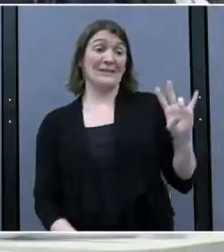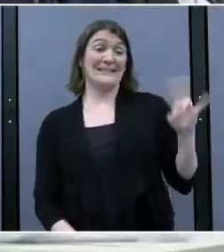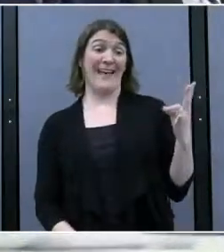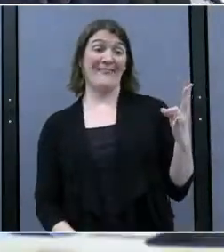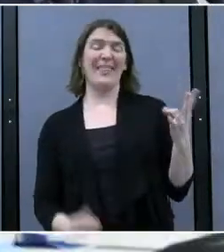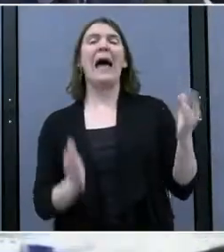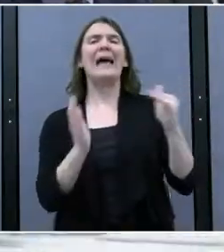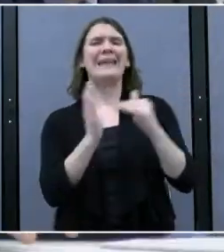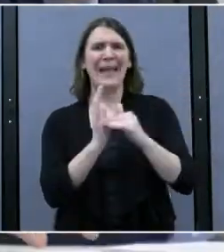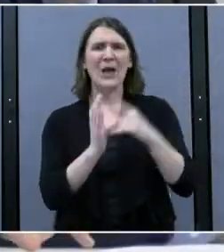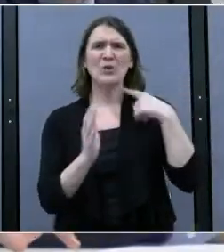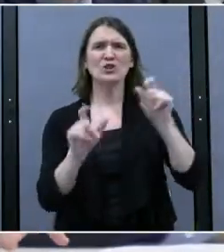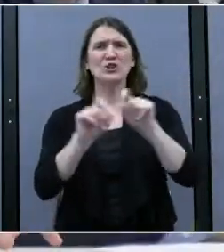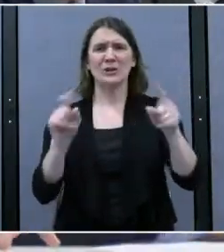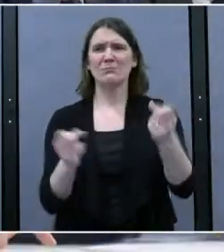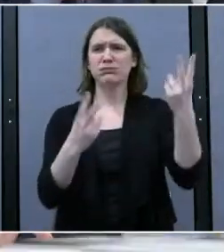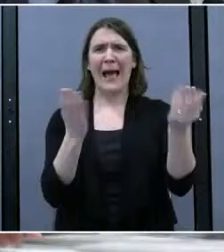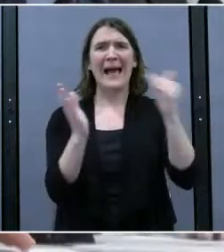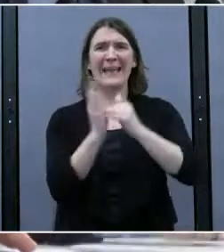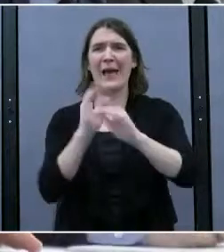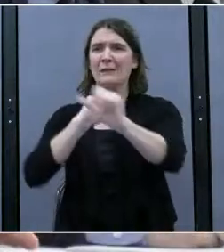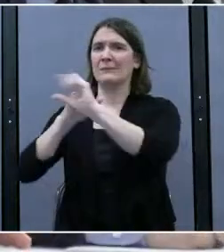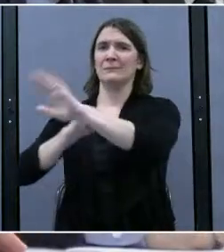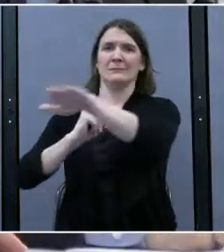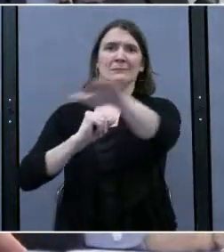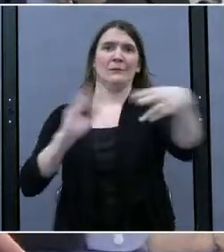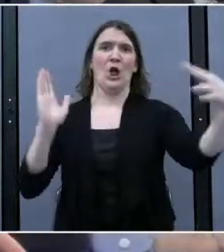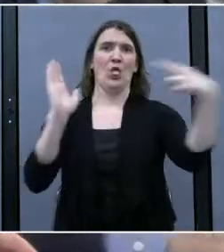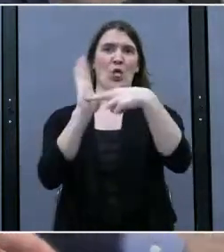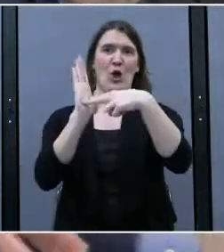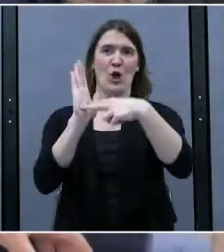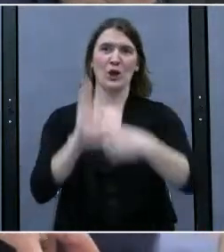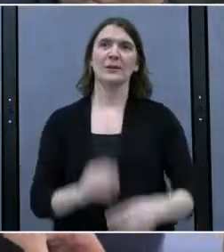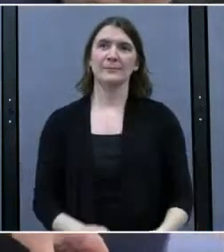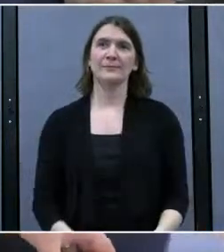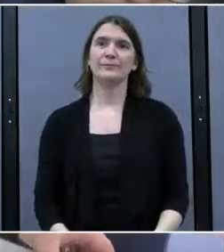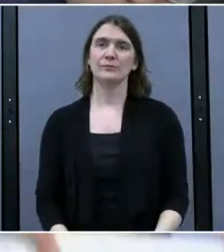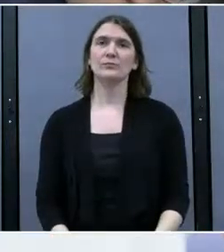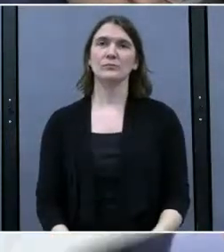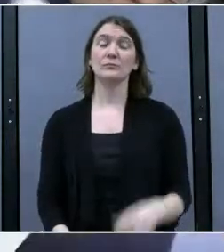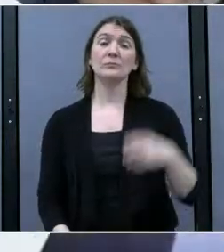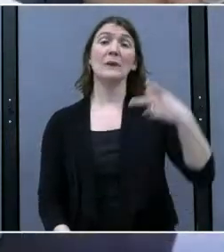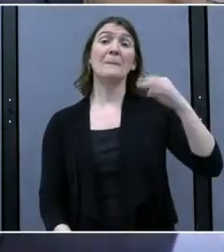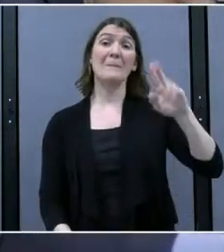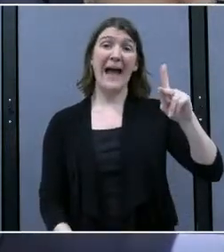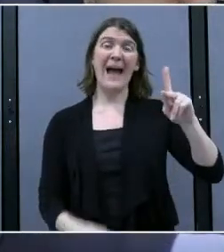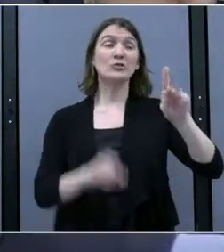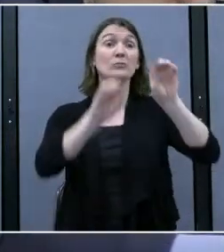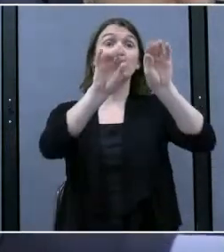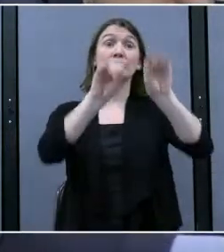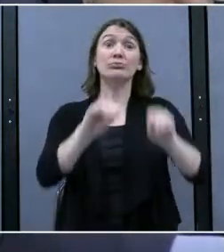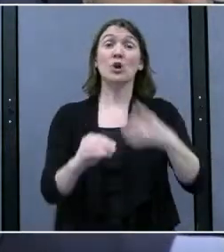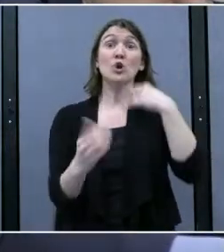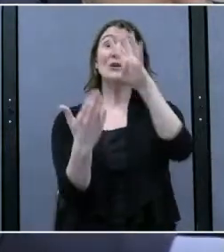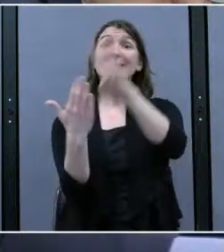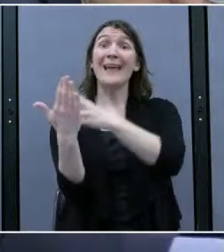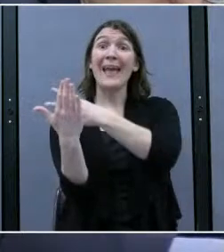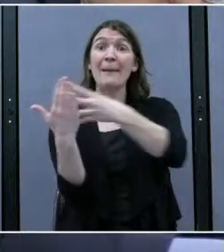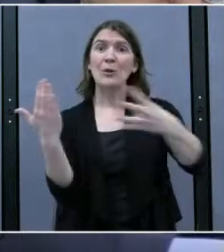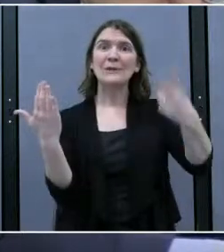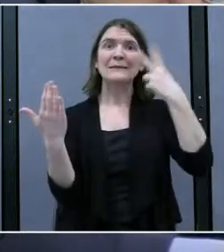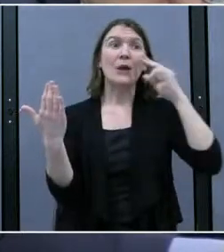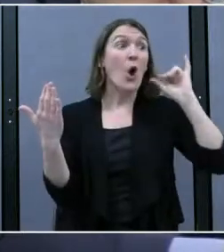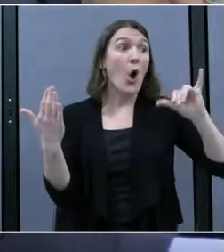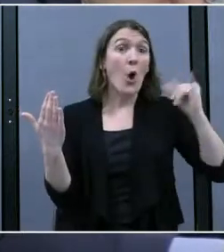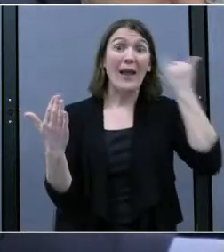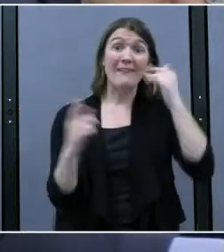maybe we should kind of publish this in advance of town meeting, Patrick worked up a nice little table that shows kind of